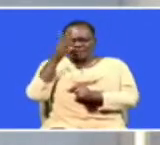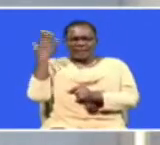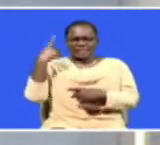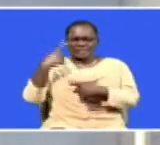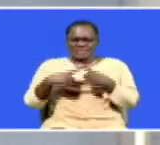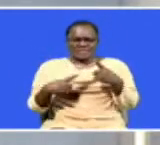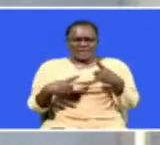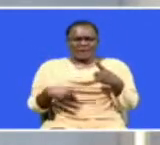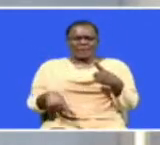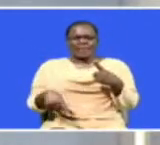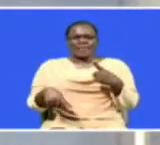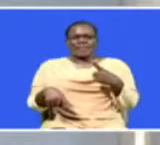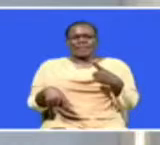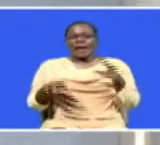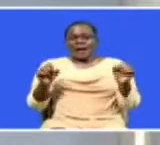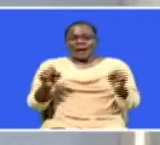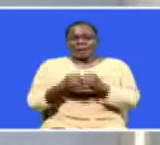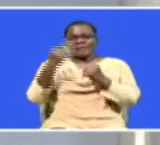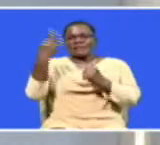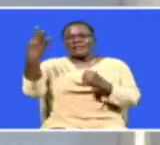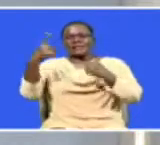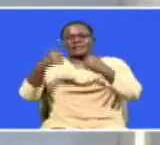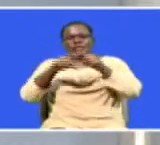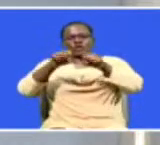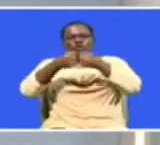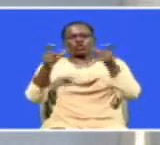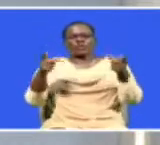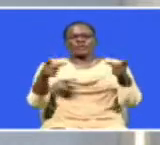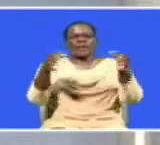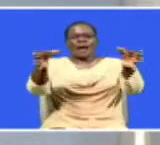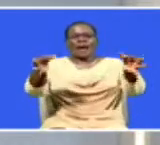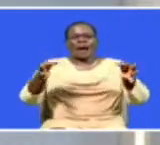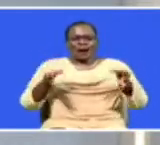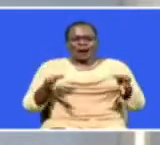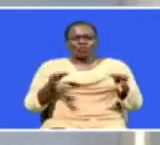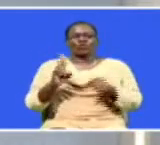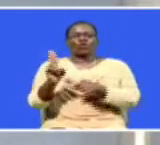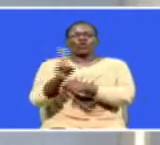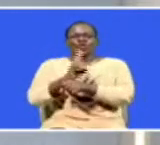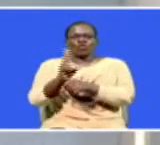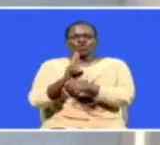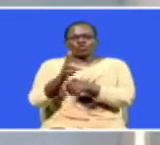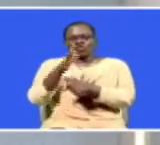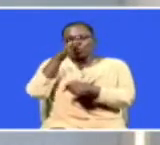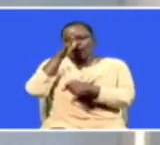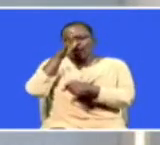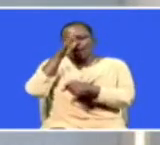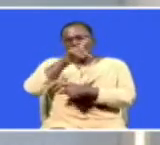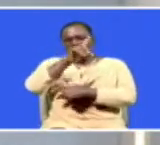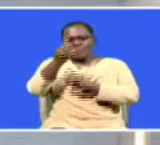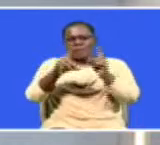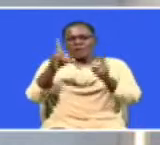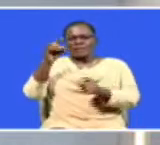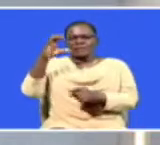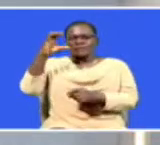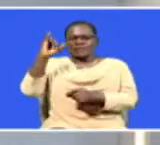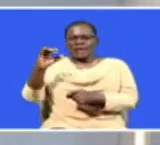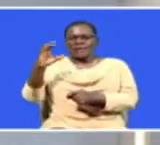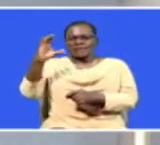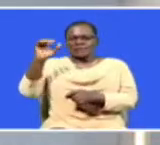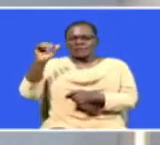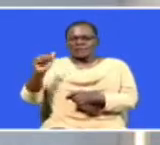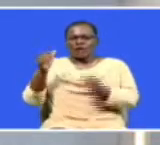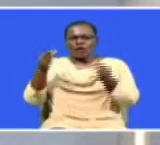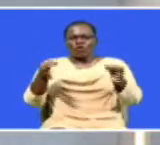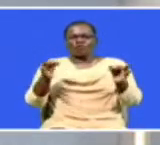year, even as it marked that 36 social media accounts are being probed for the vice. DCI and the CAK officials